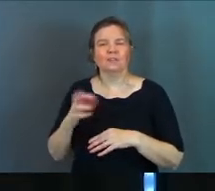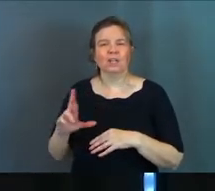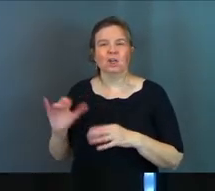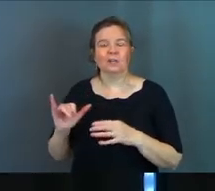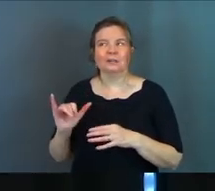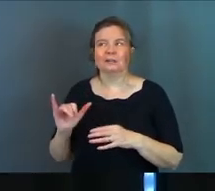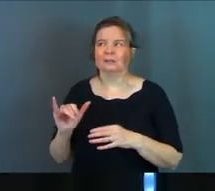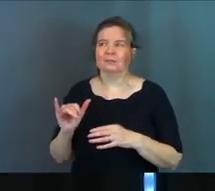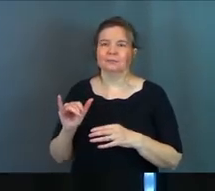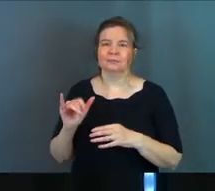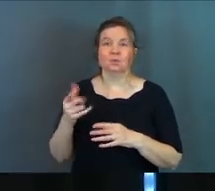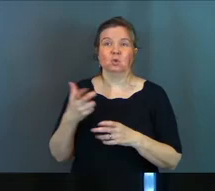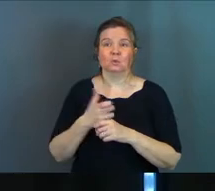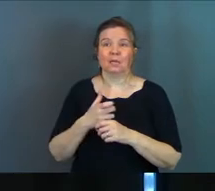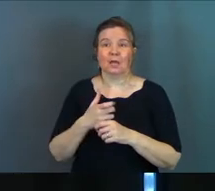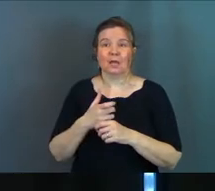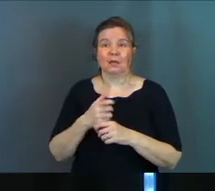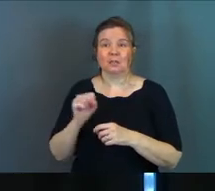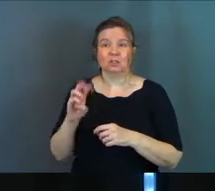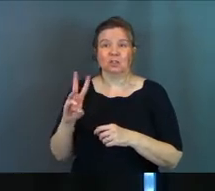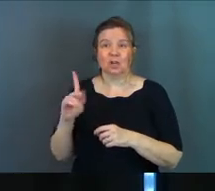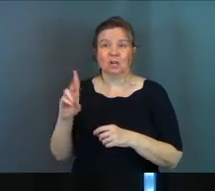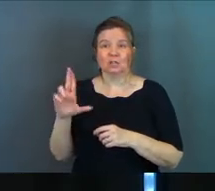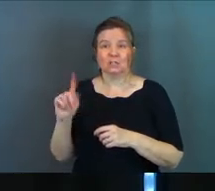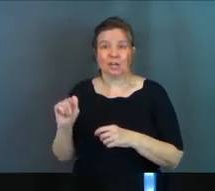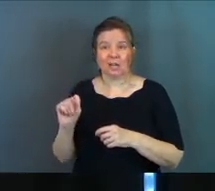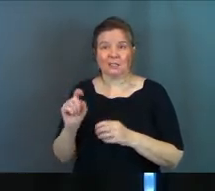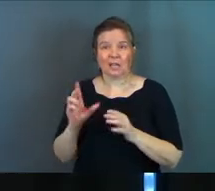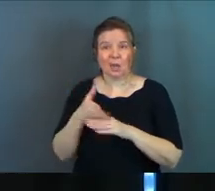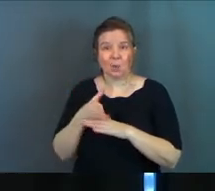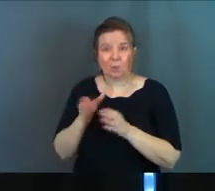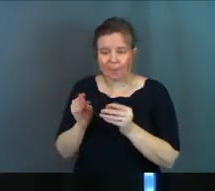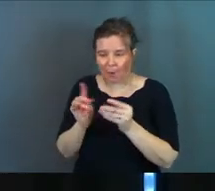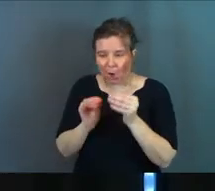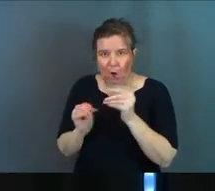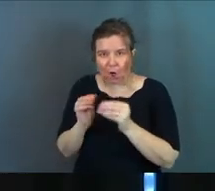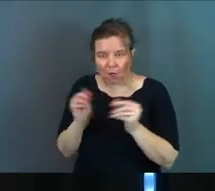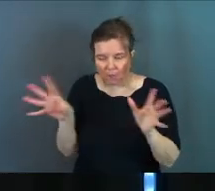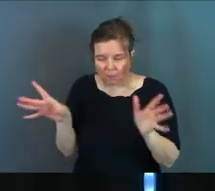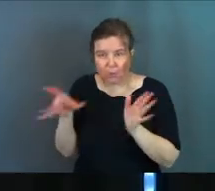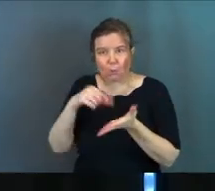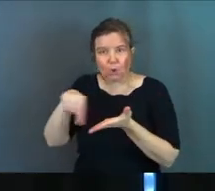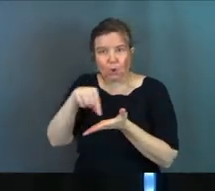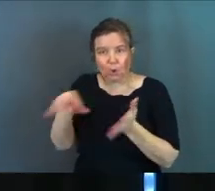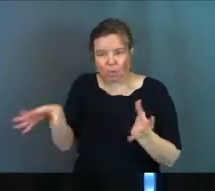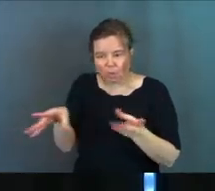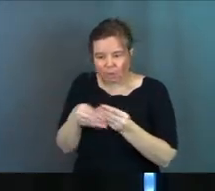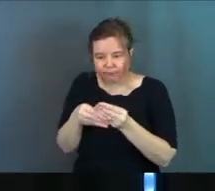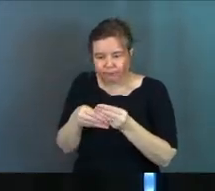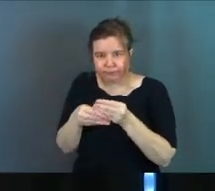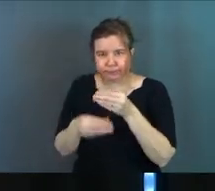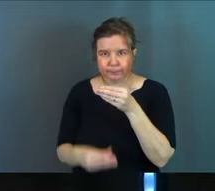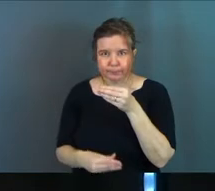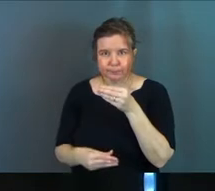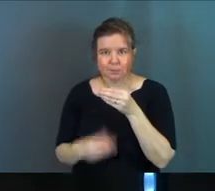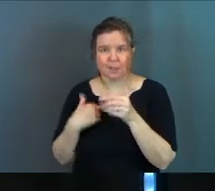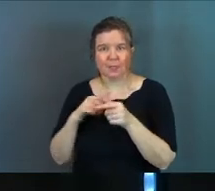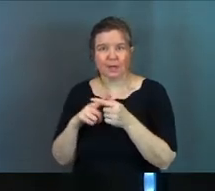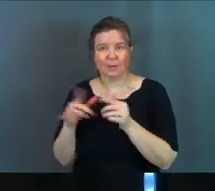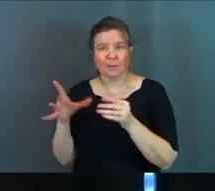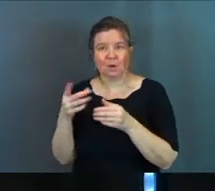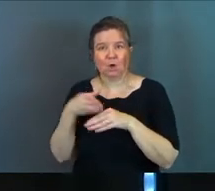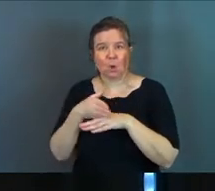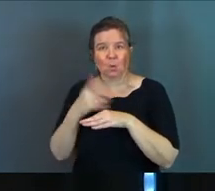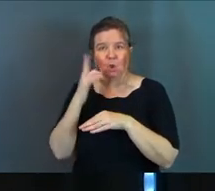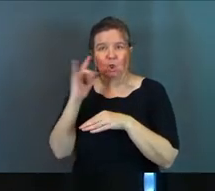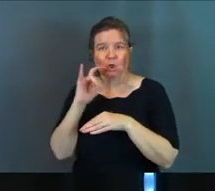Wood veneer is like, you take a bunch of sawdust and wood particles, and you glue it all together, and then you put a wood-looking sticker